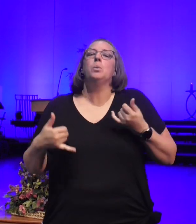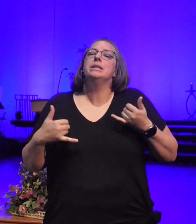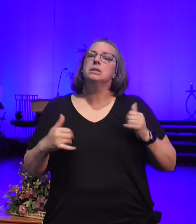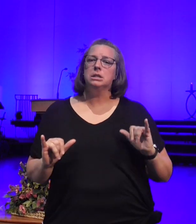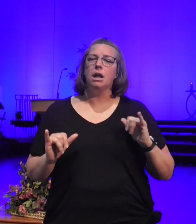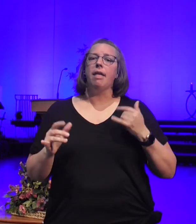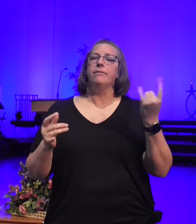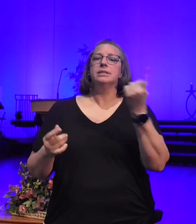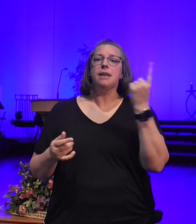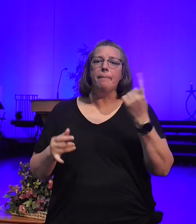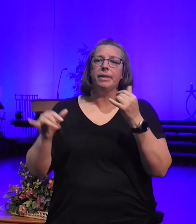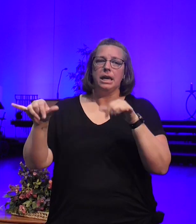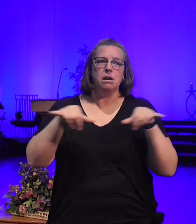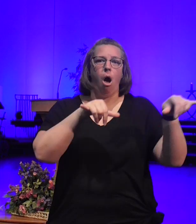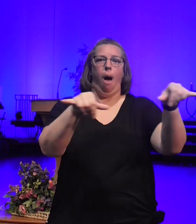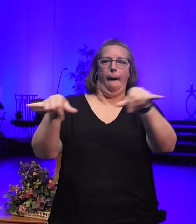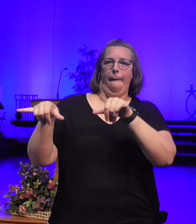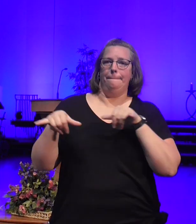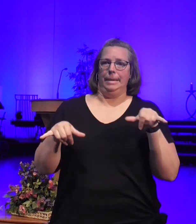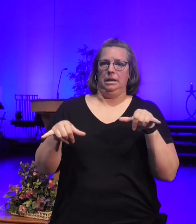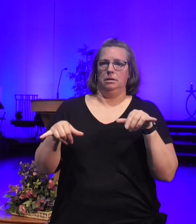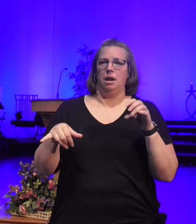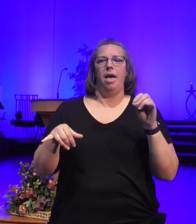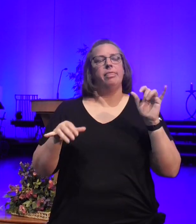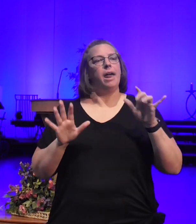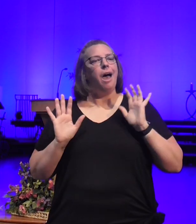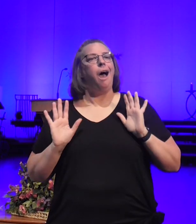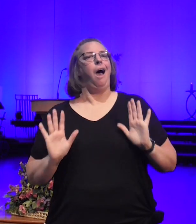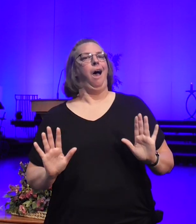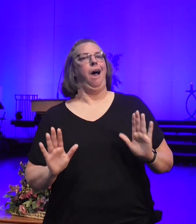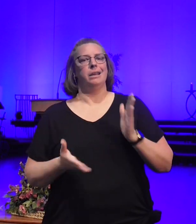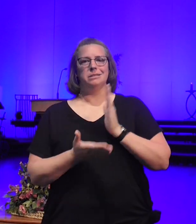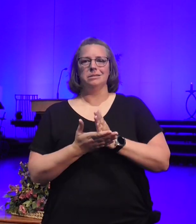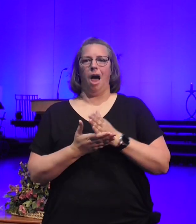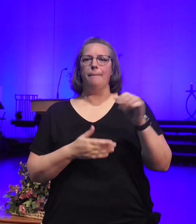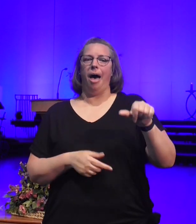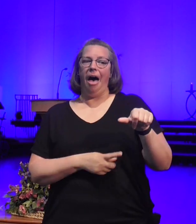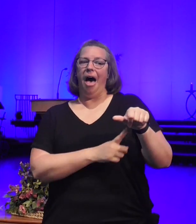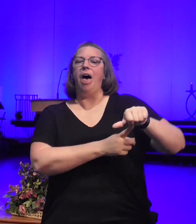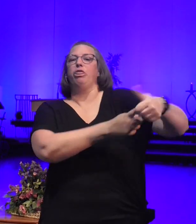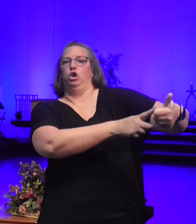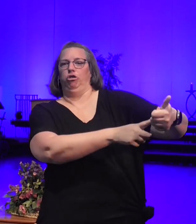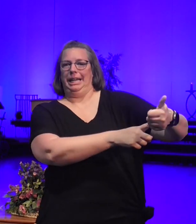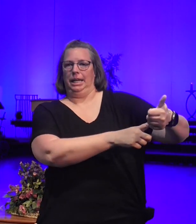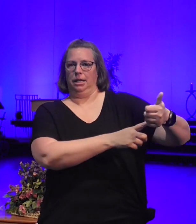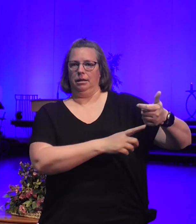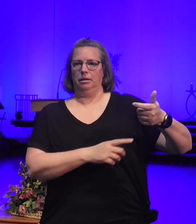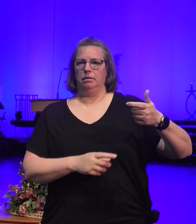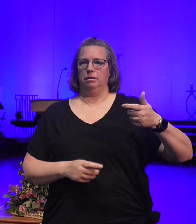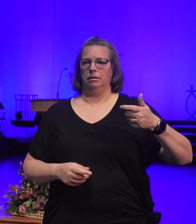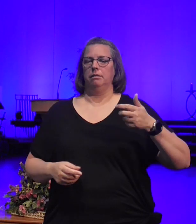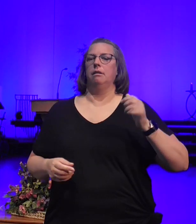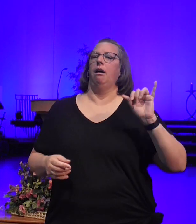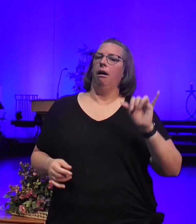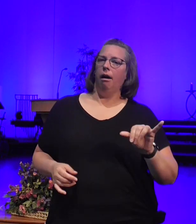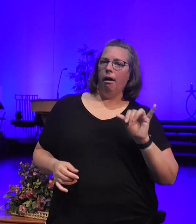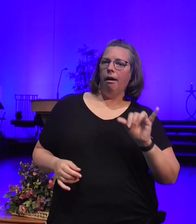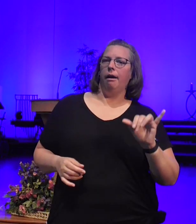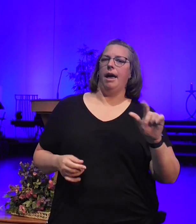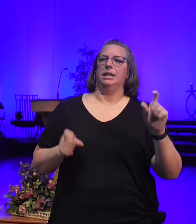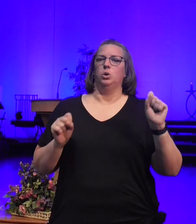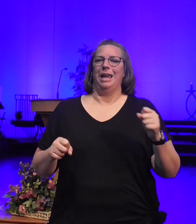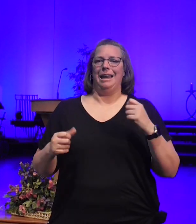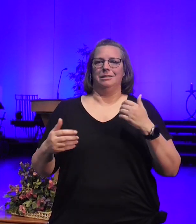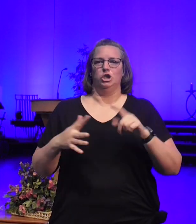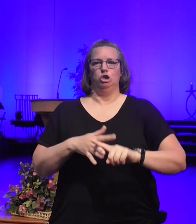We shared something in common. And it allowed him to stop othering those members of the clan to begin to have relevant